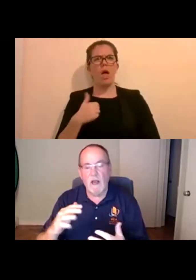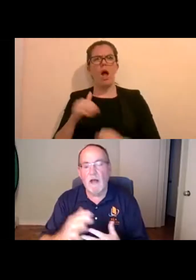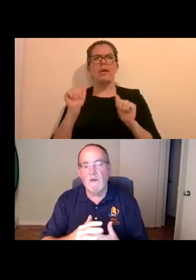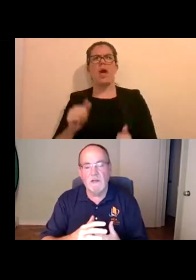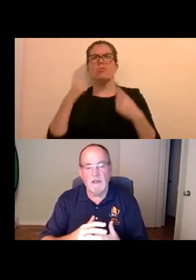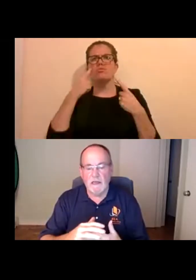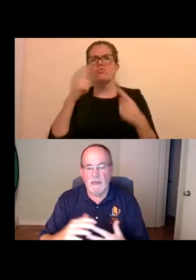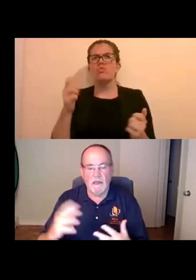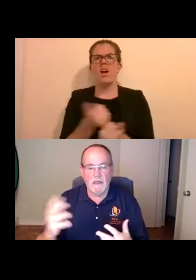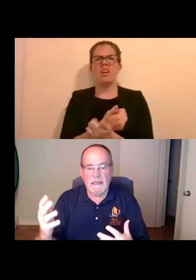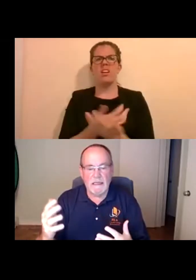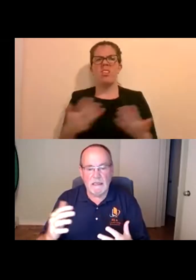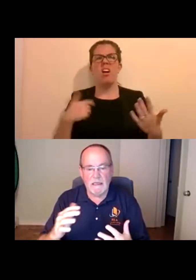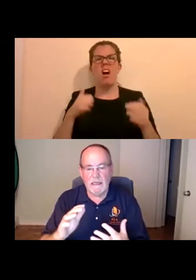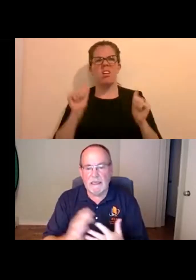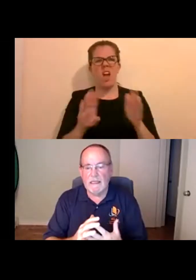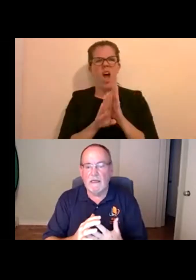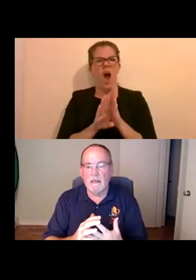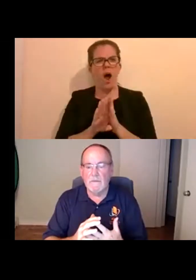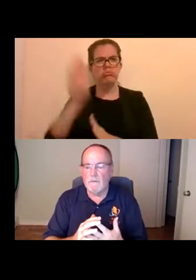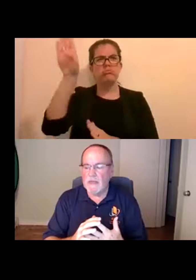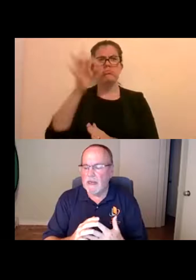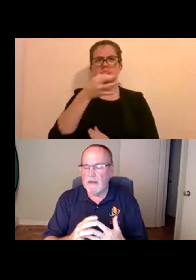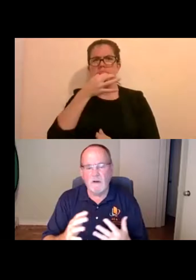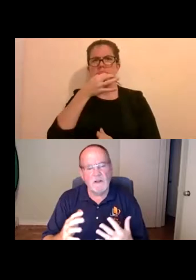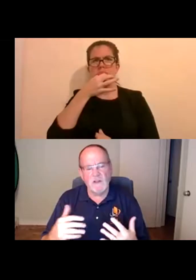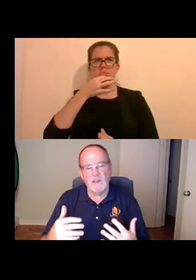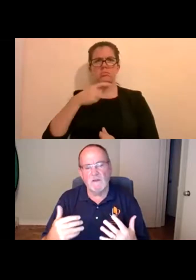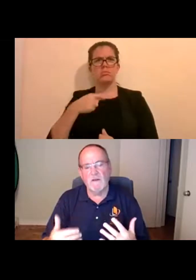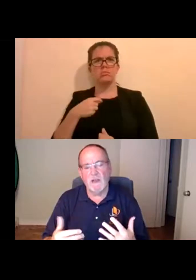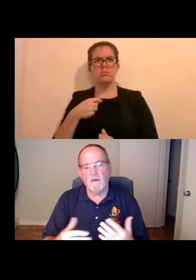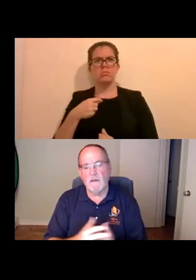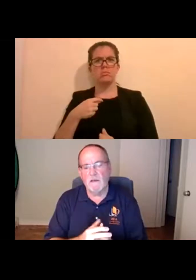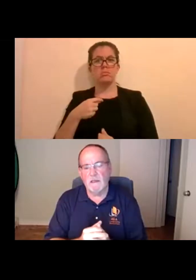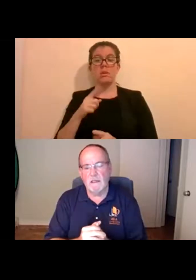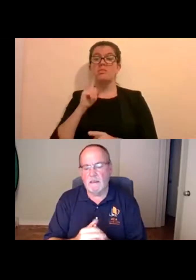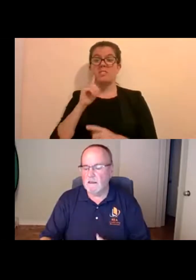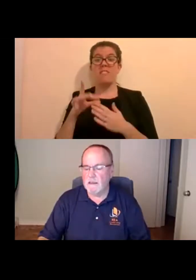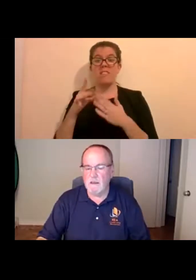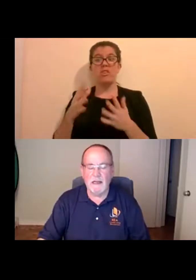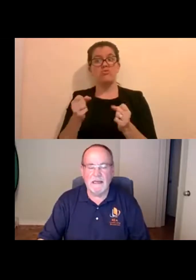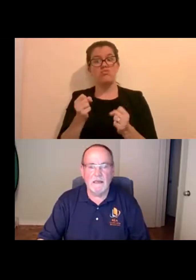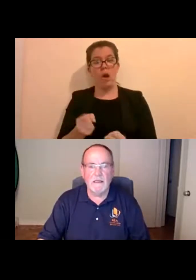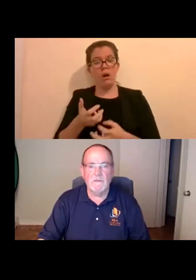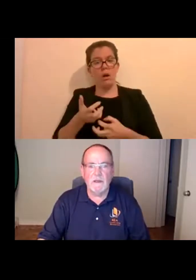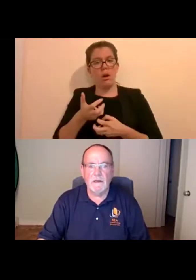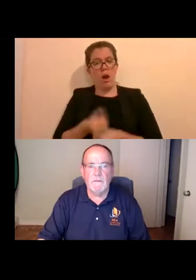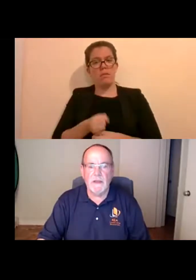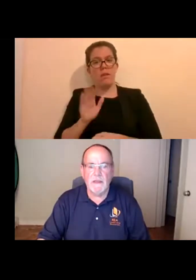and accomplish anything, and have a good sense of self and their